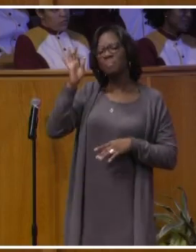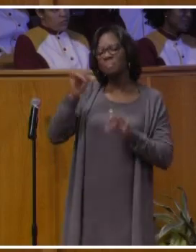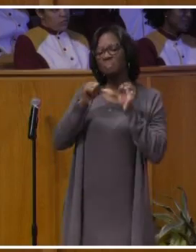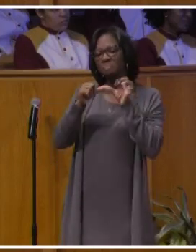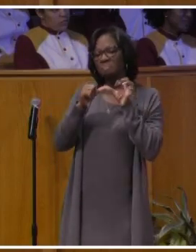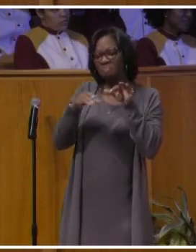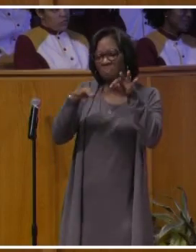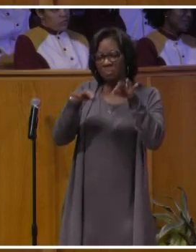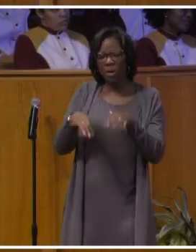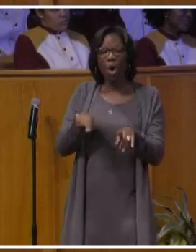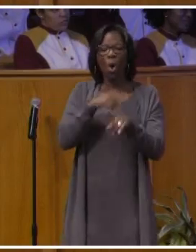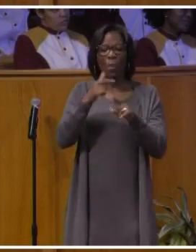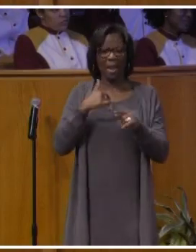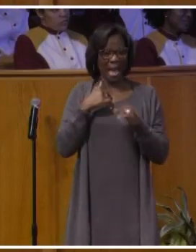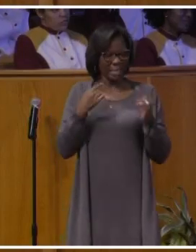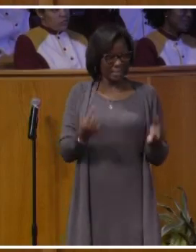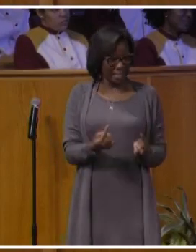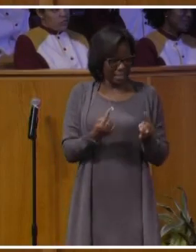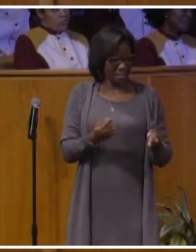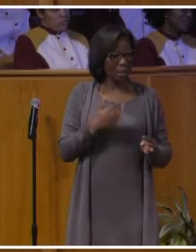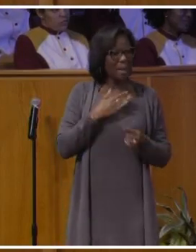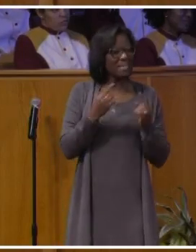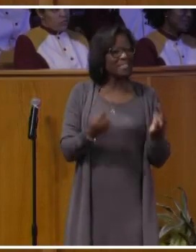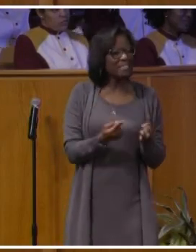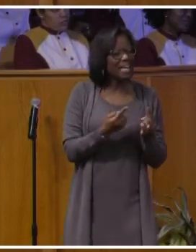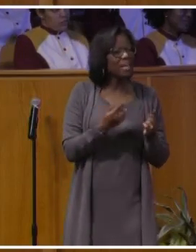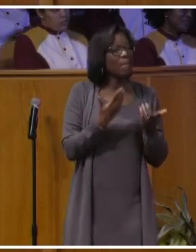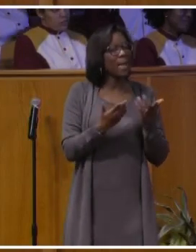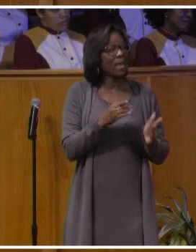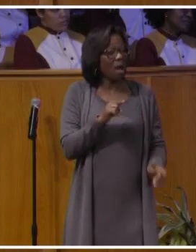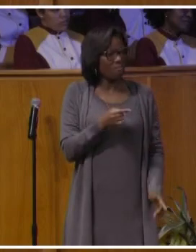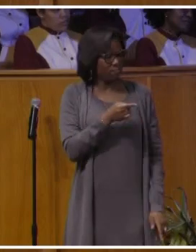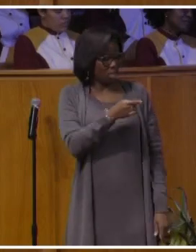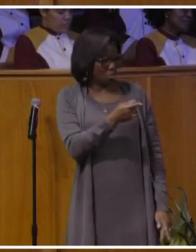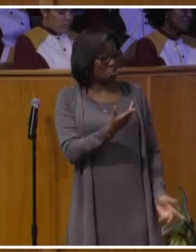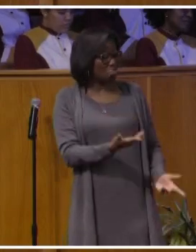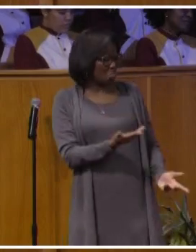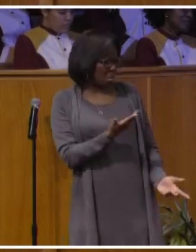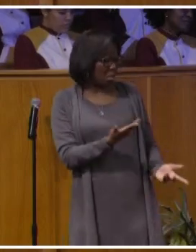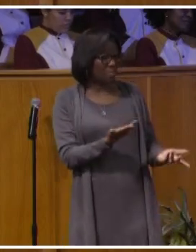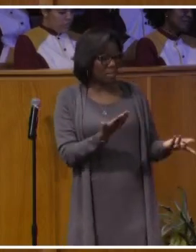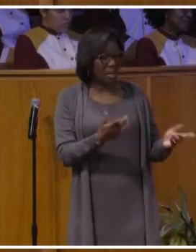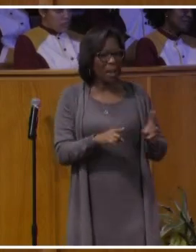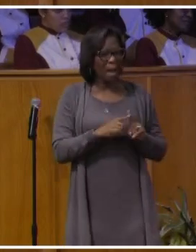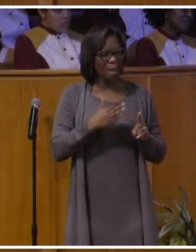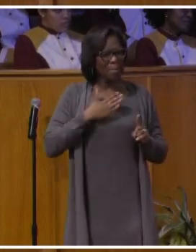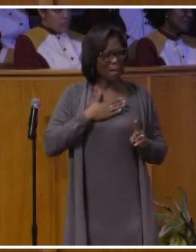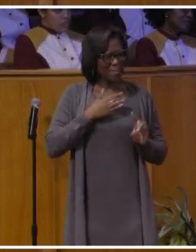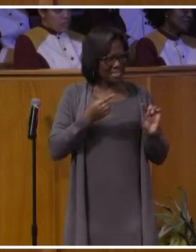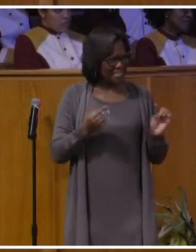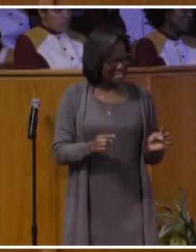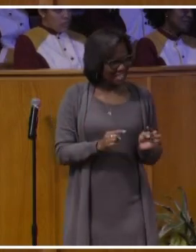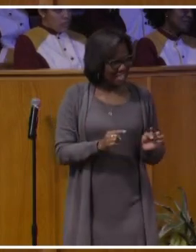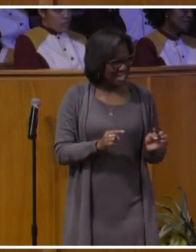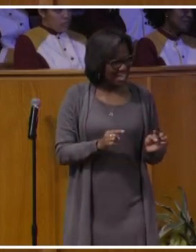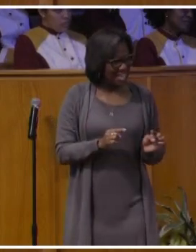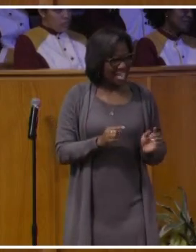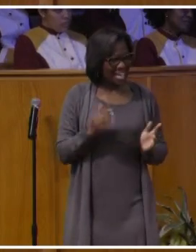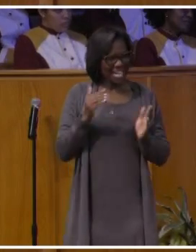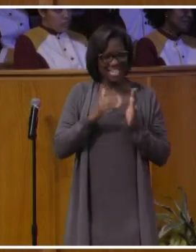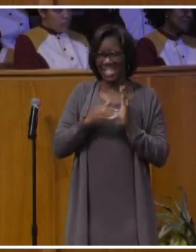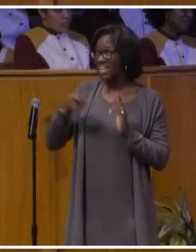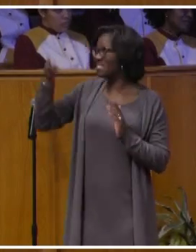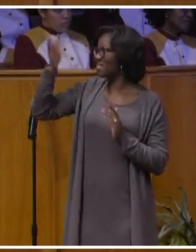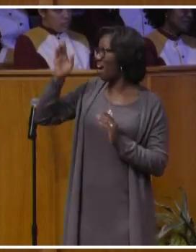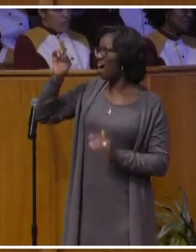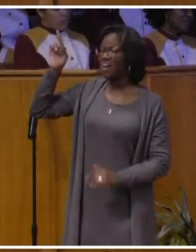Let me preach this. When I sin, my sin may offend you, but my sin is against